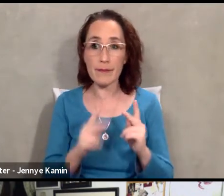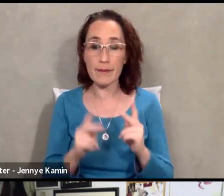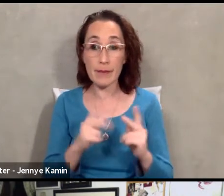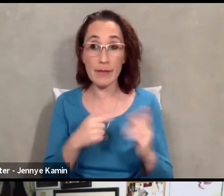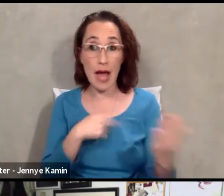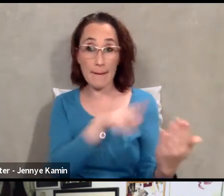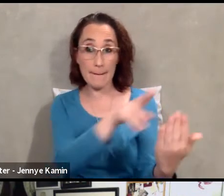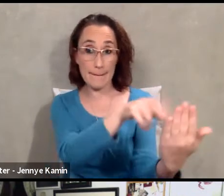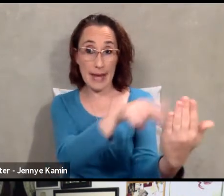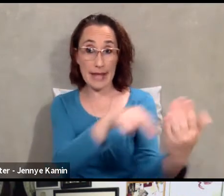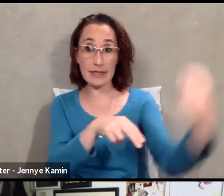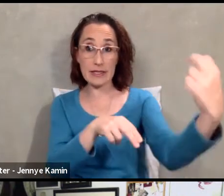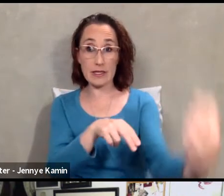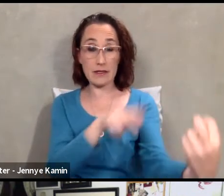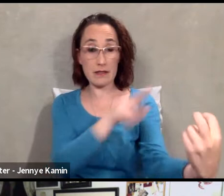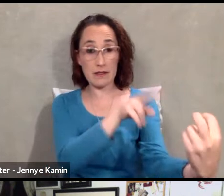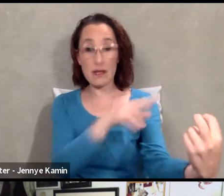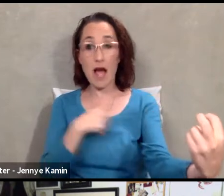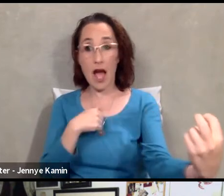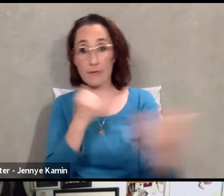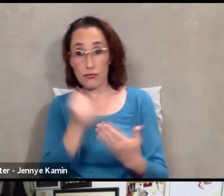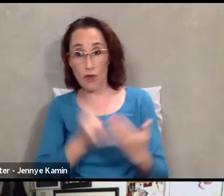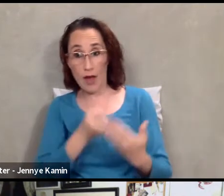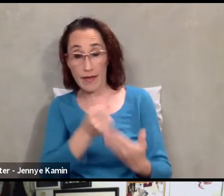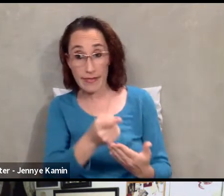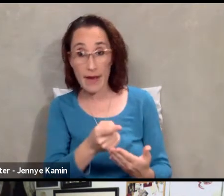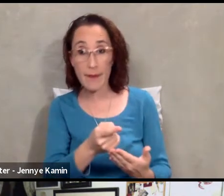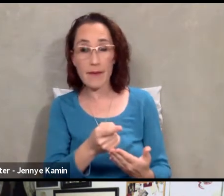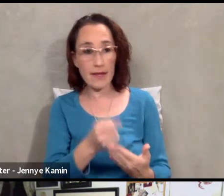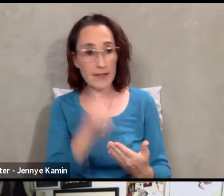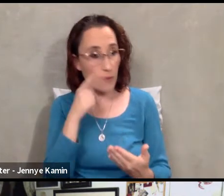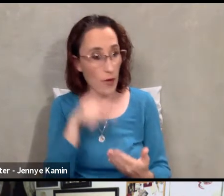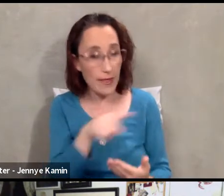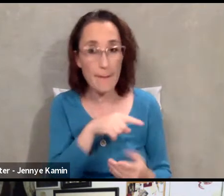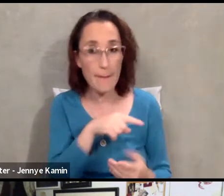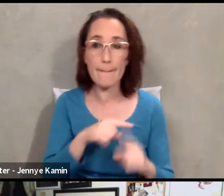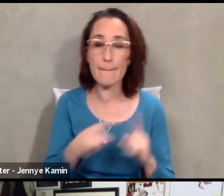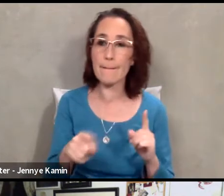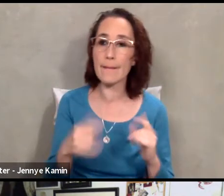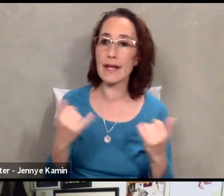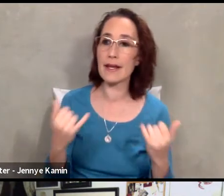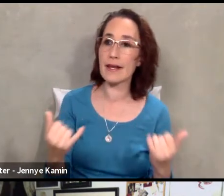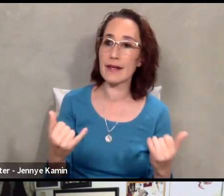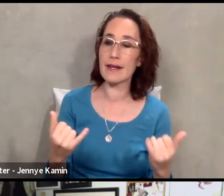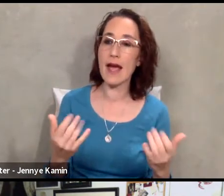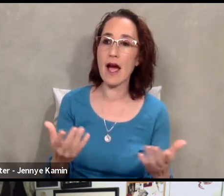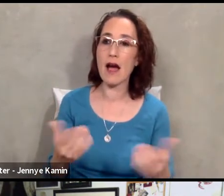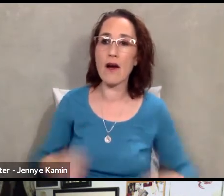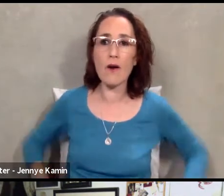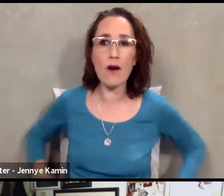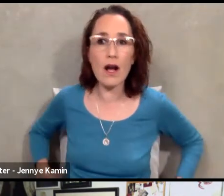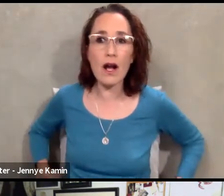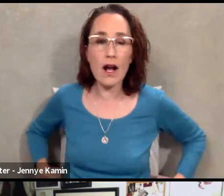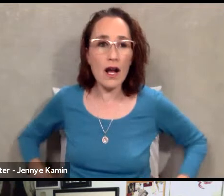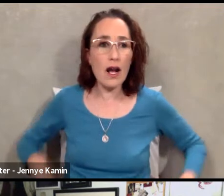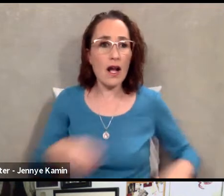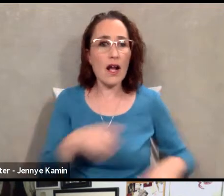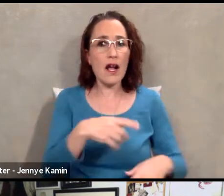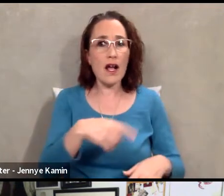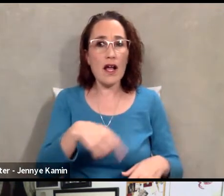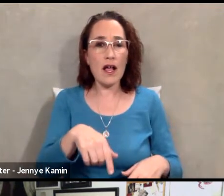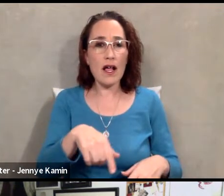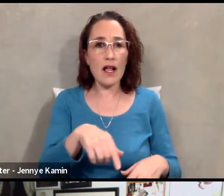the people who are seeing it, who've always been presented with extremely demeaning and damaging